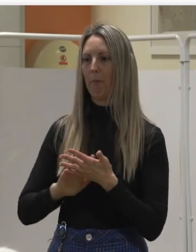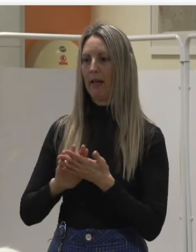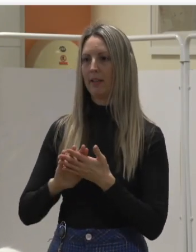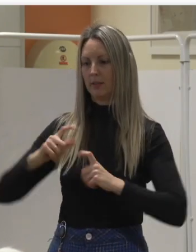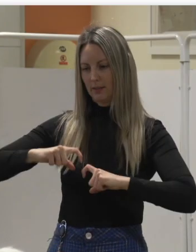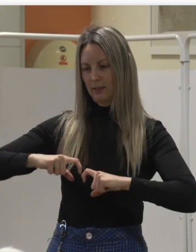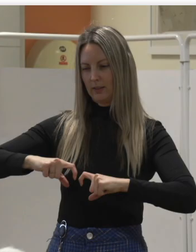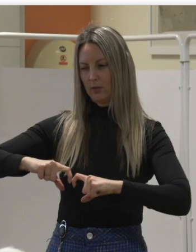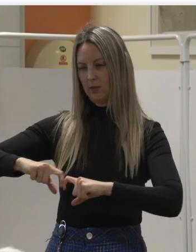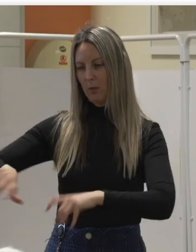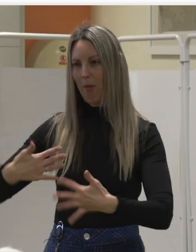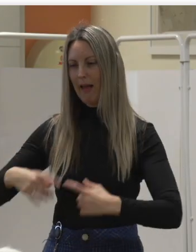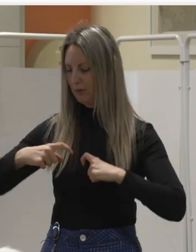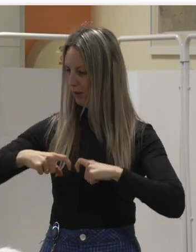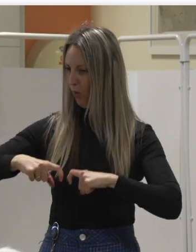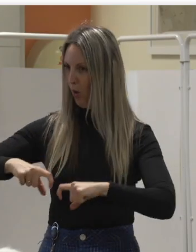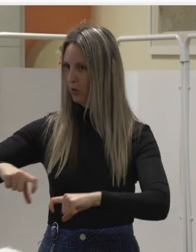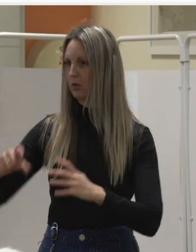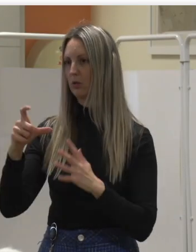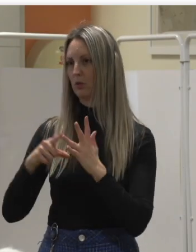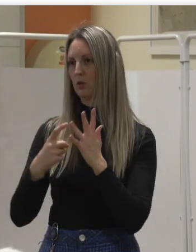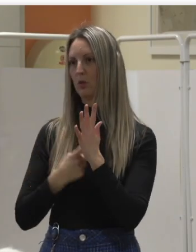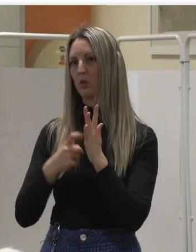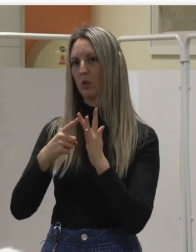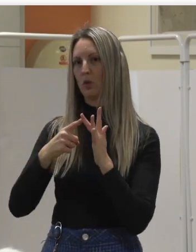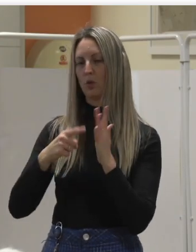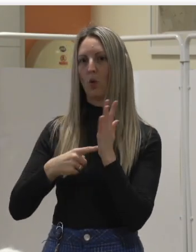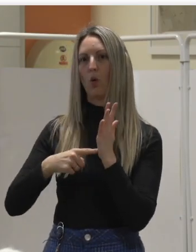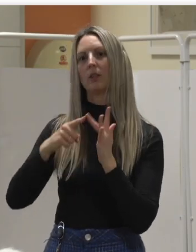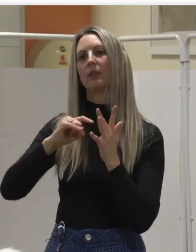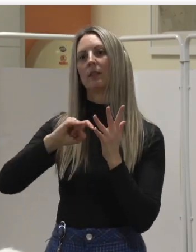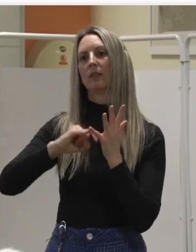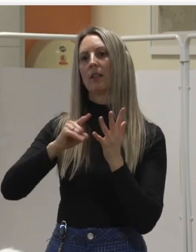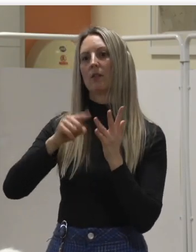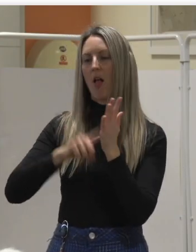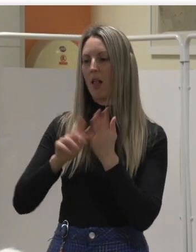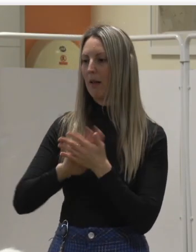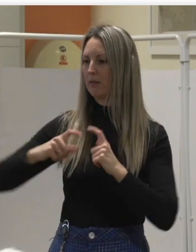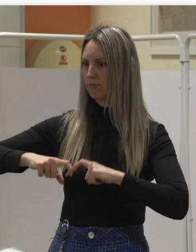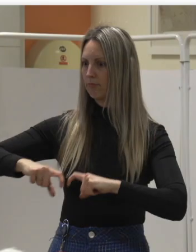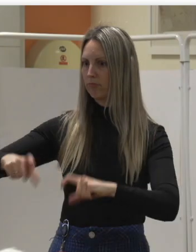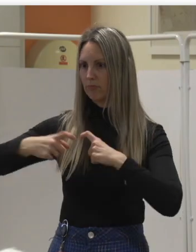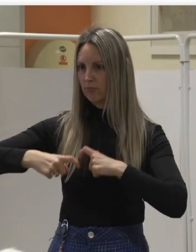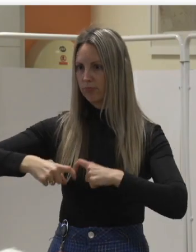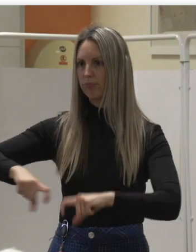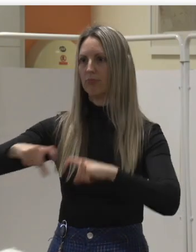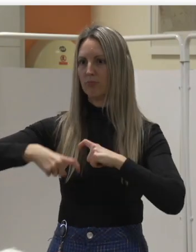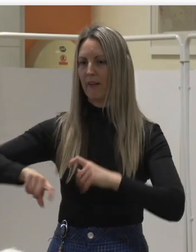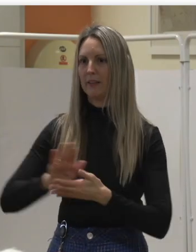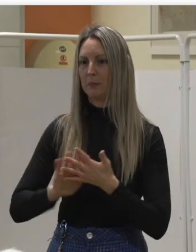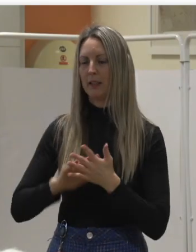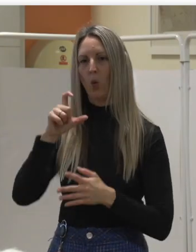from the system down to the adrenal cortex to produce more and more steroids. And also, there